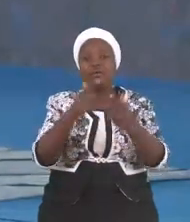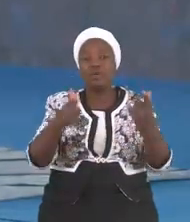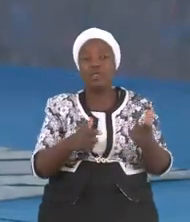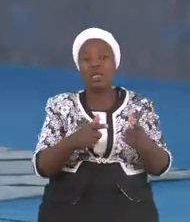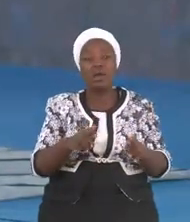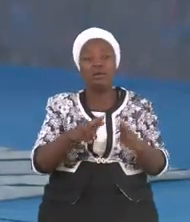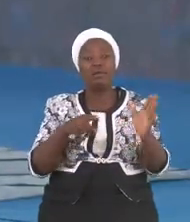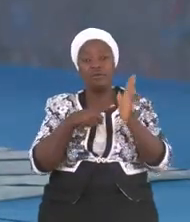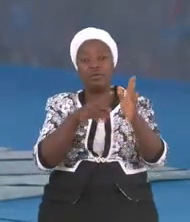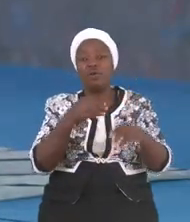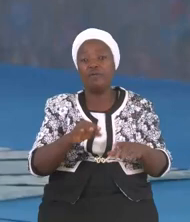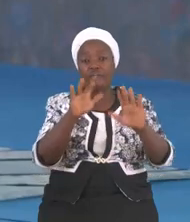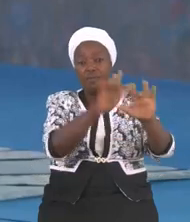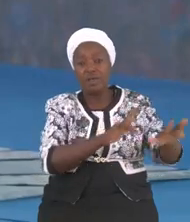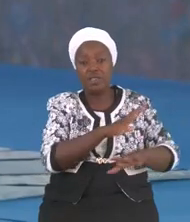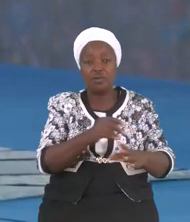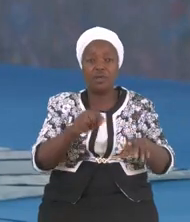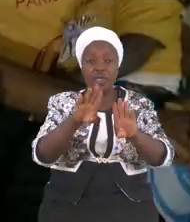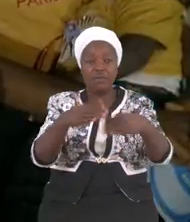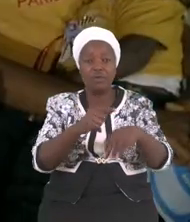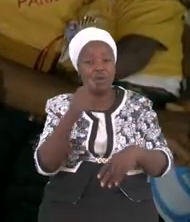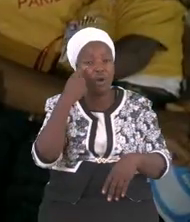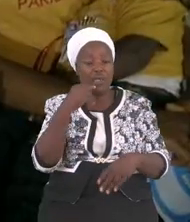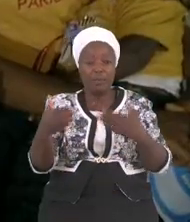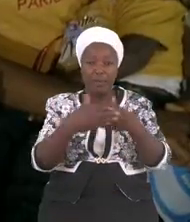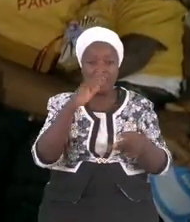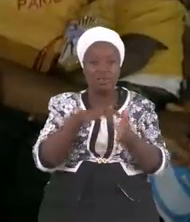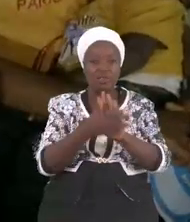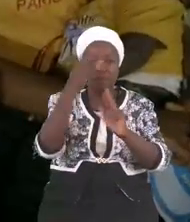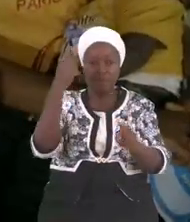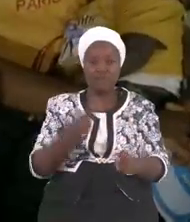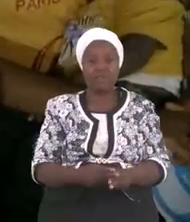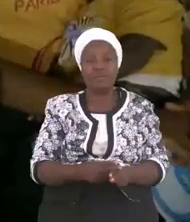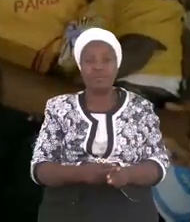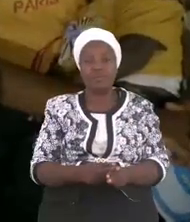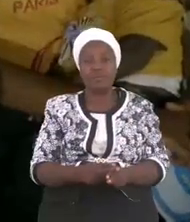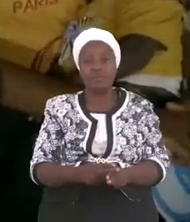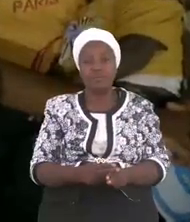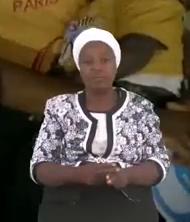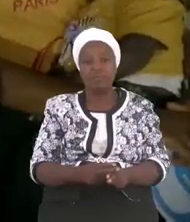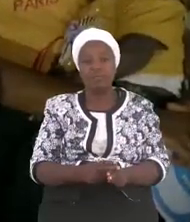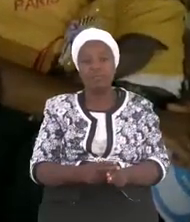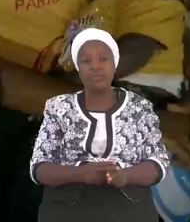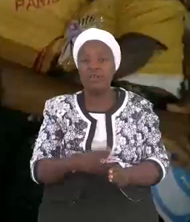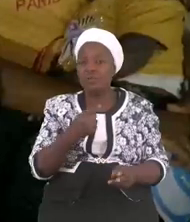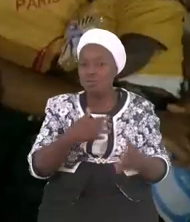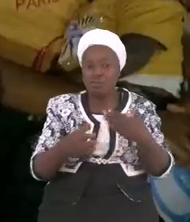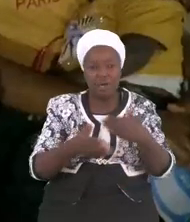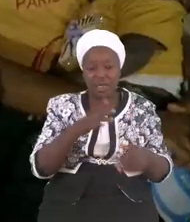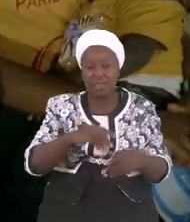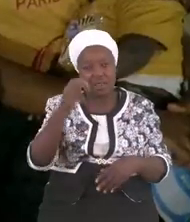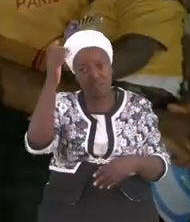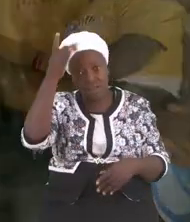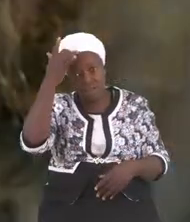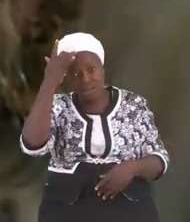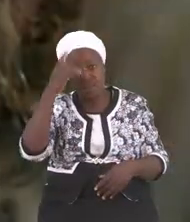your eyesight back in Jesus' name. Cataract has stolen your sight.